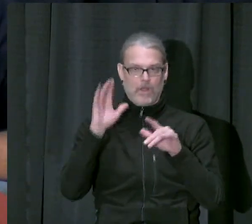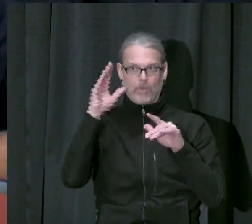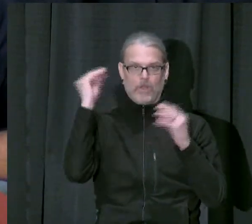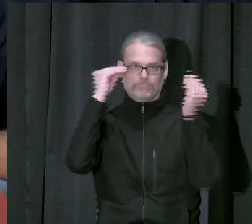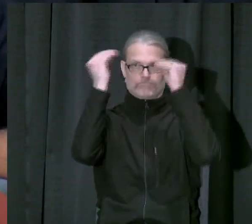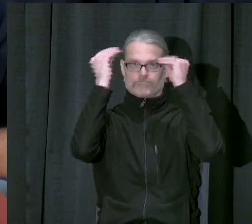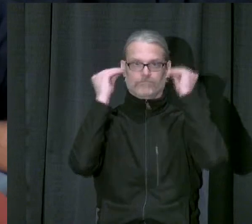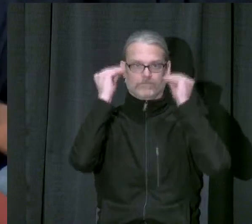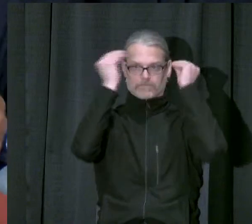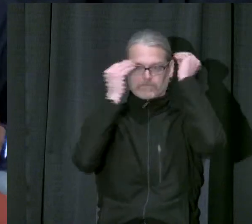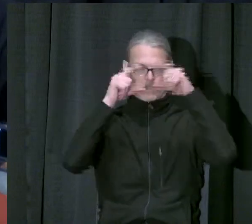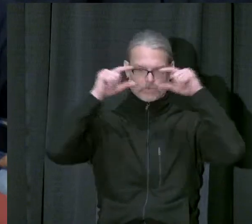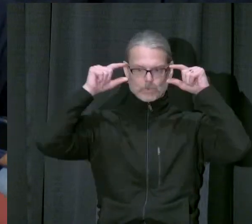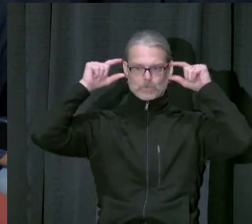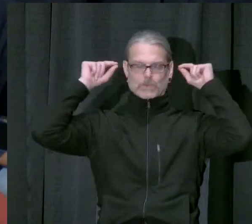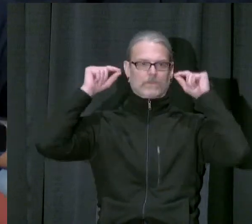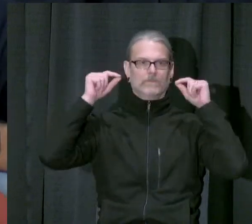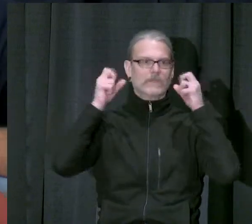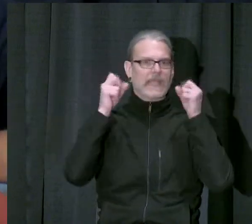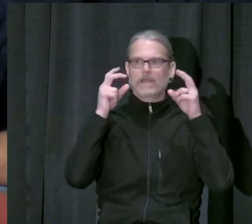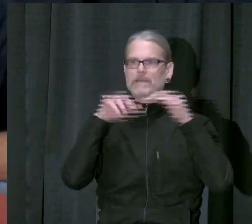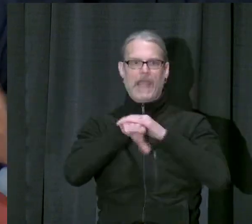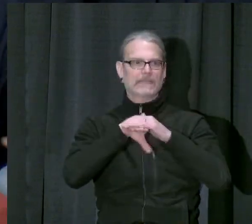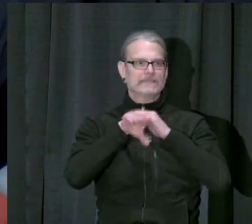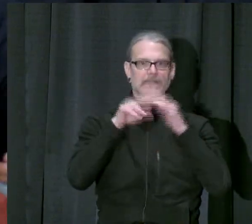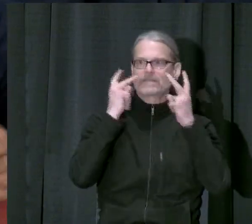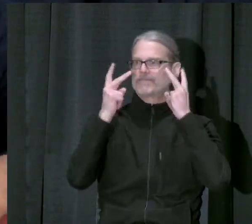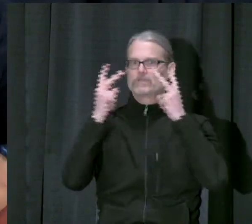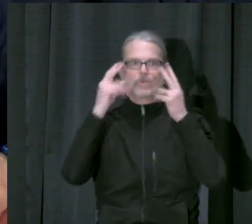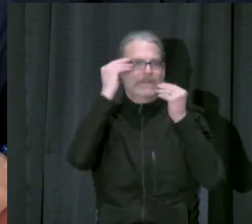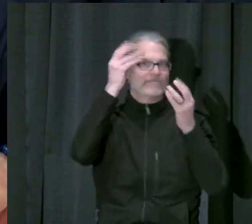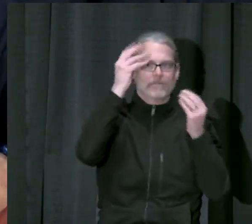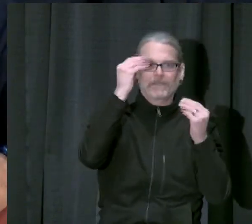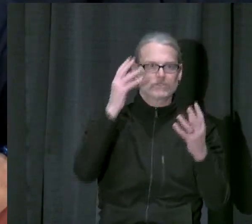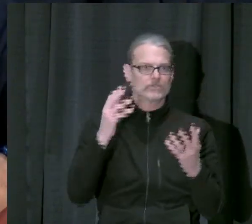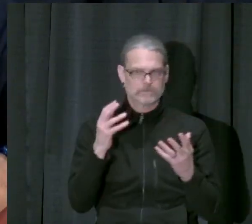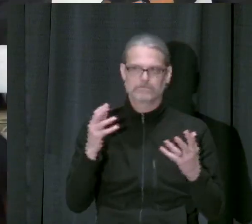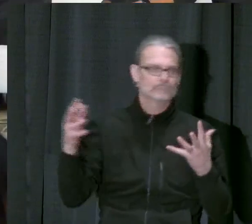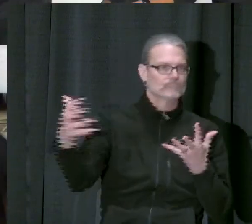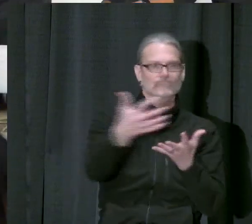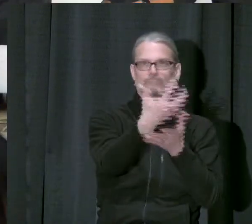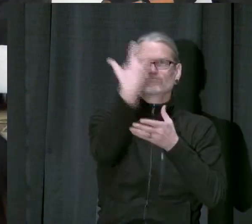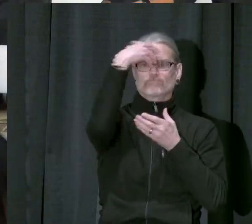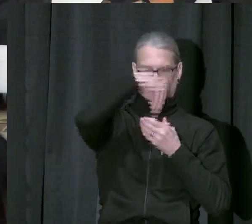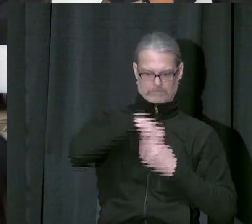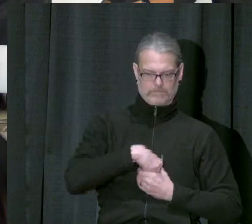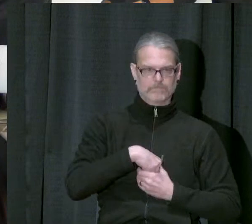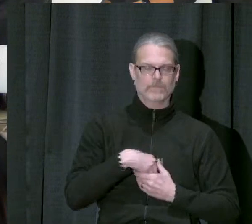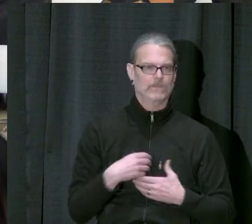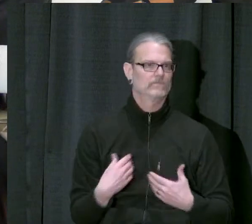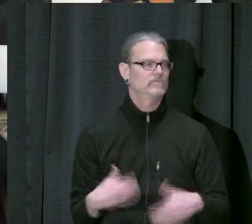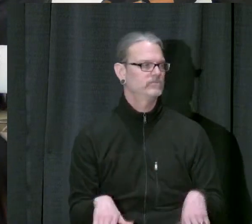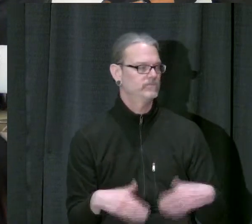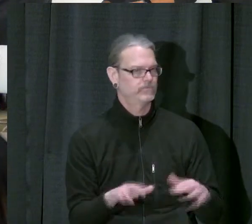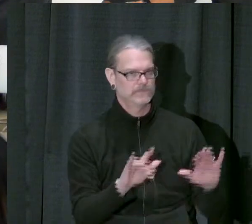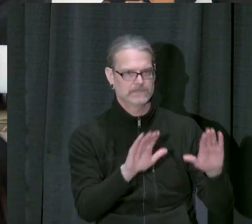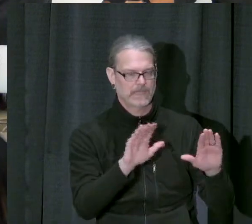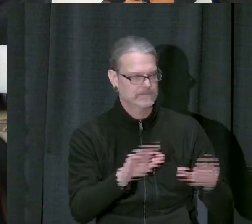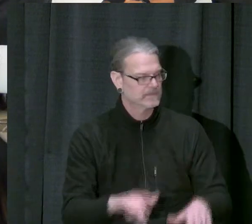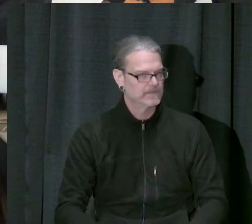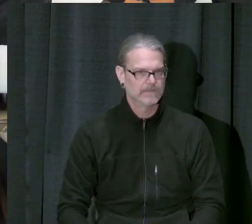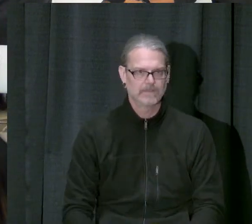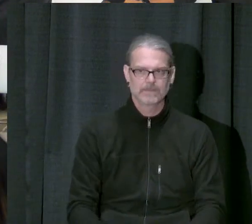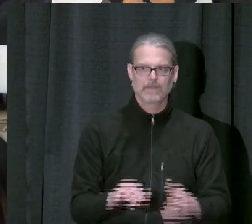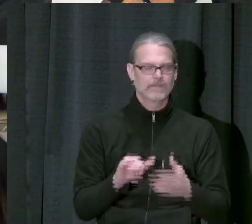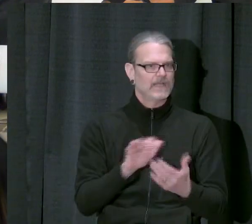ability to access visual information through as many mediums as possible. Excellent. That's excellent. It's good that it's across